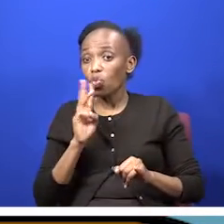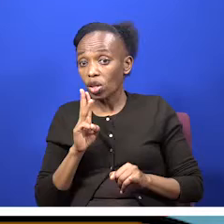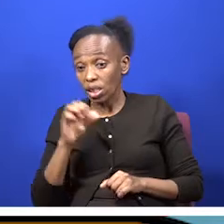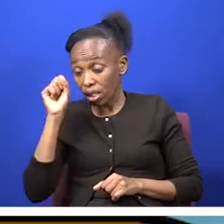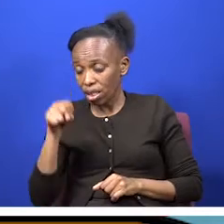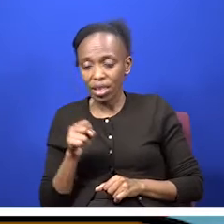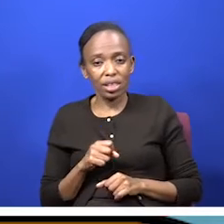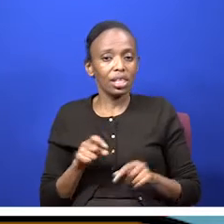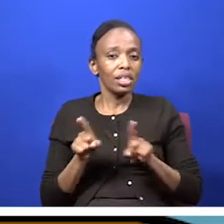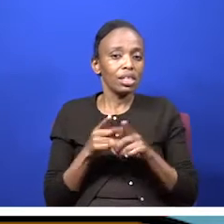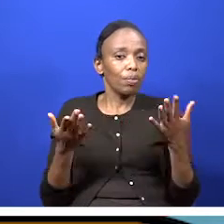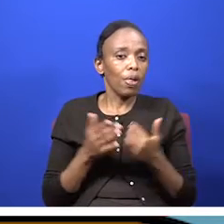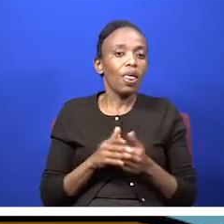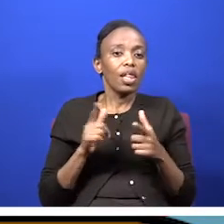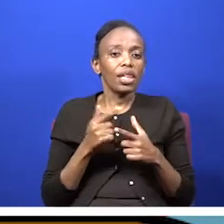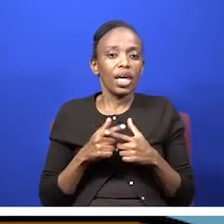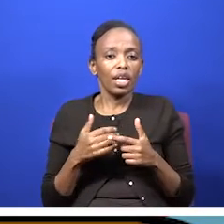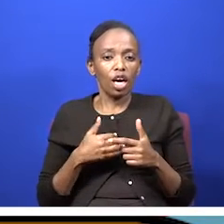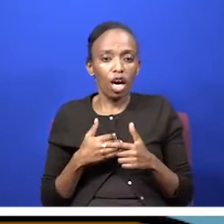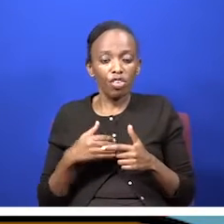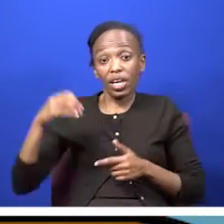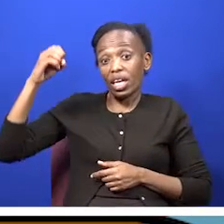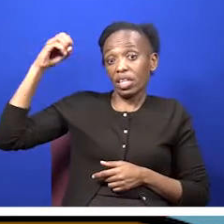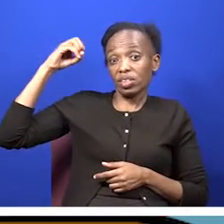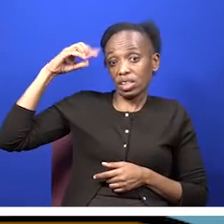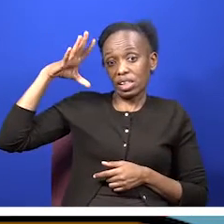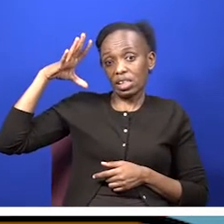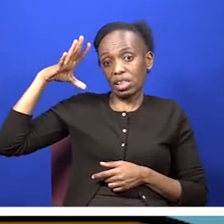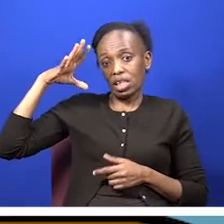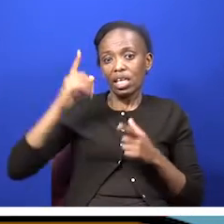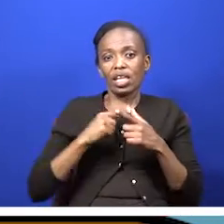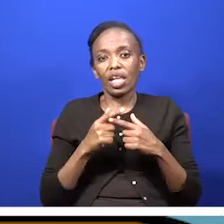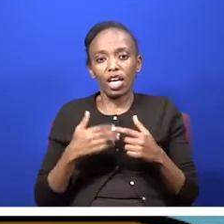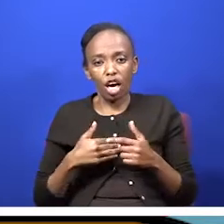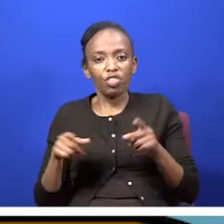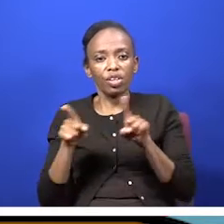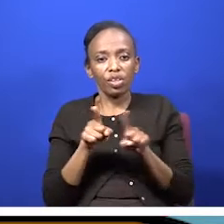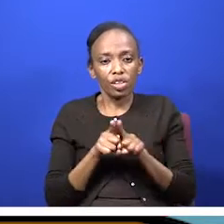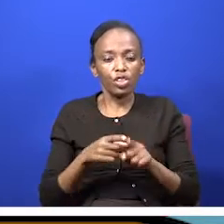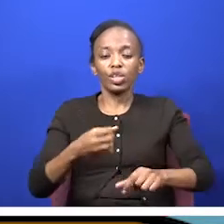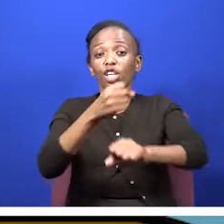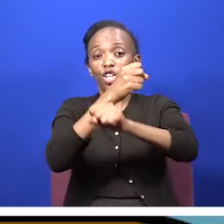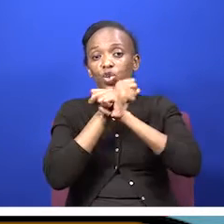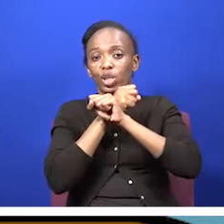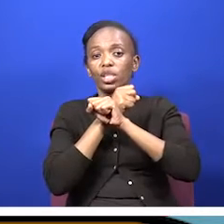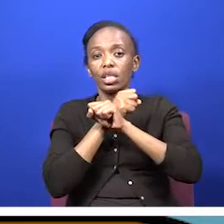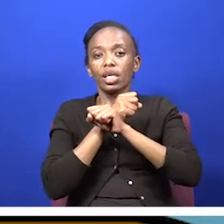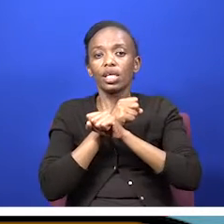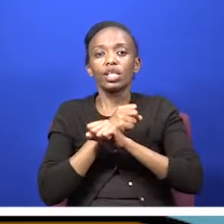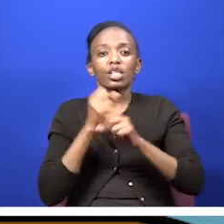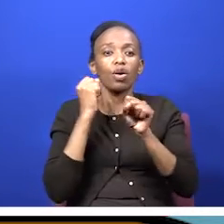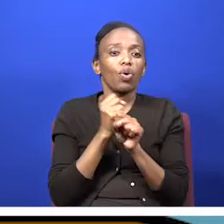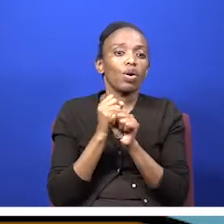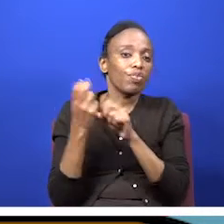water? Yes. Then there is electricity. And then there is also security.